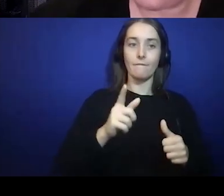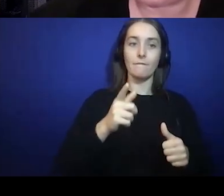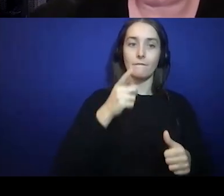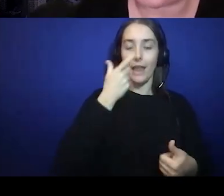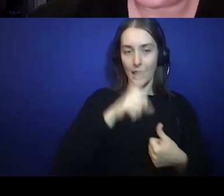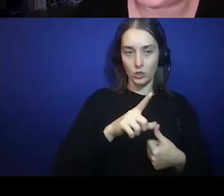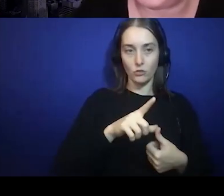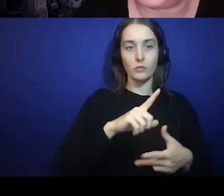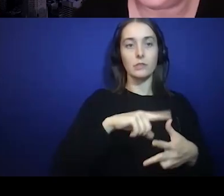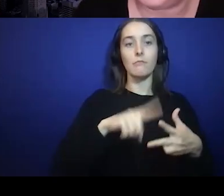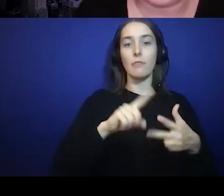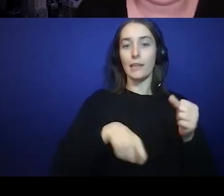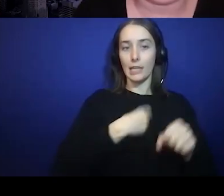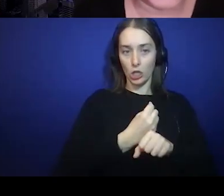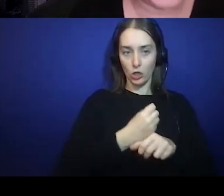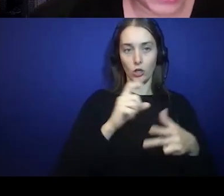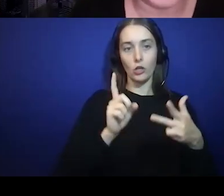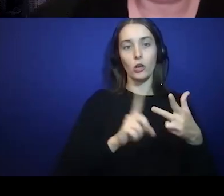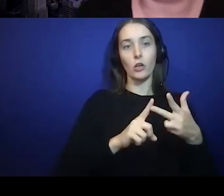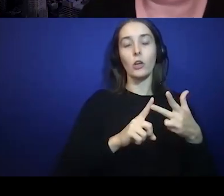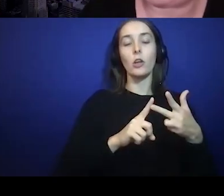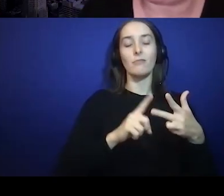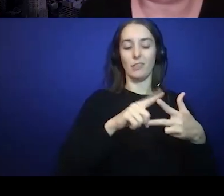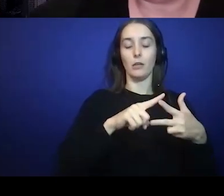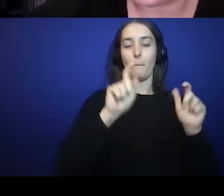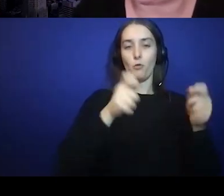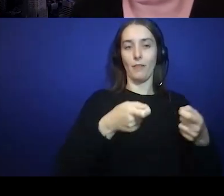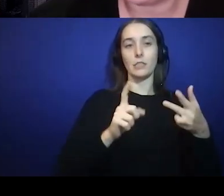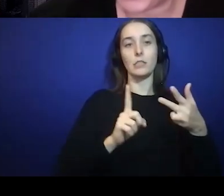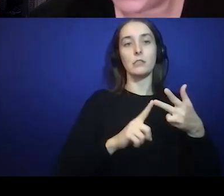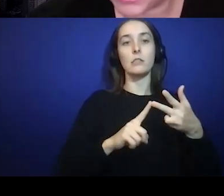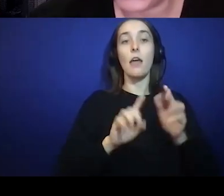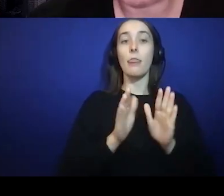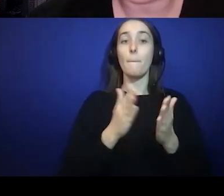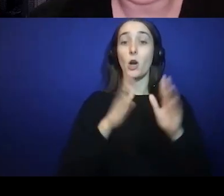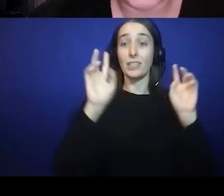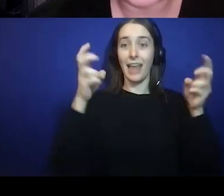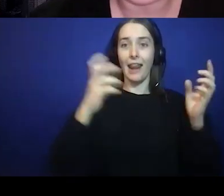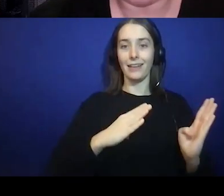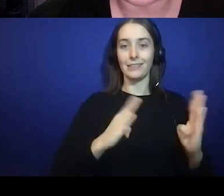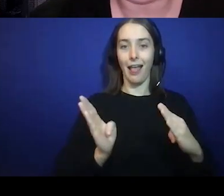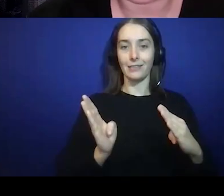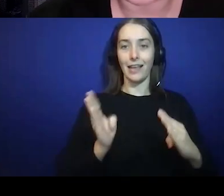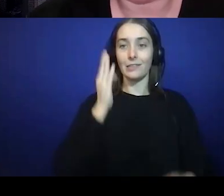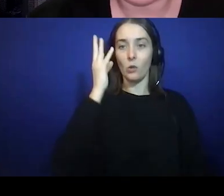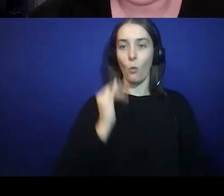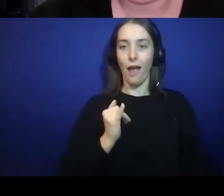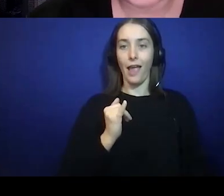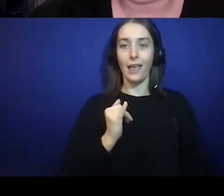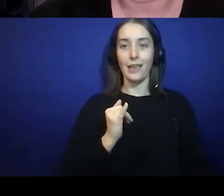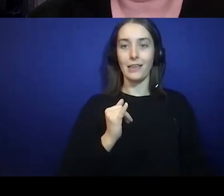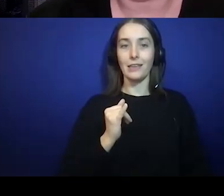the year in parentheses. In this case, the book title is italicized because it's basically filling the